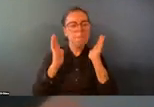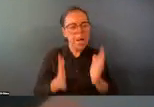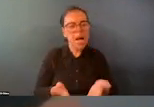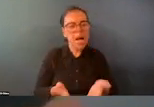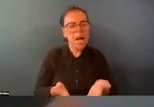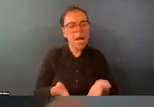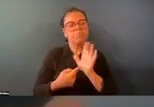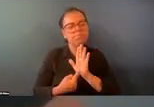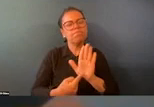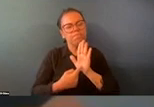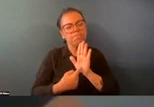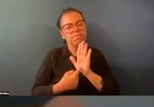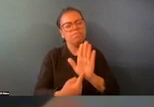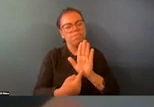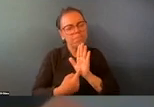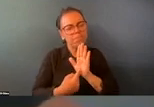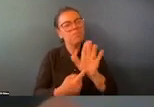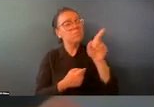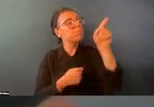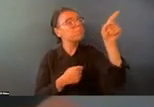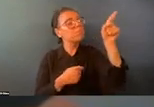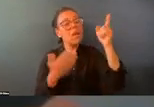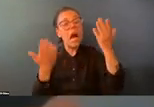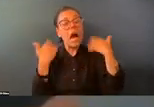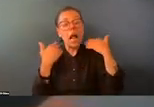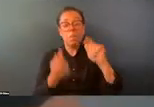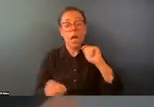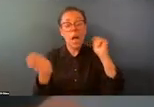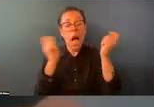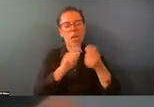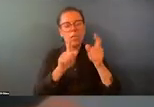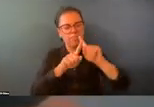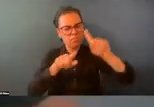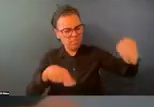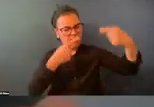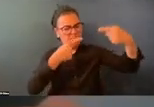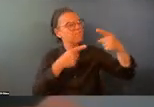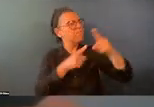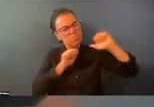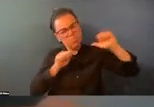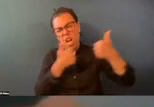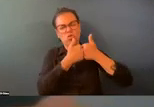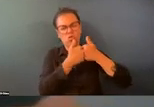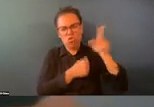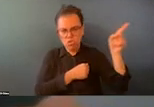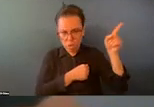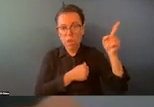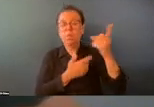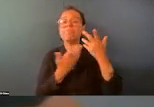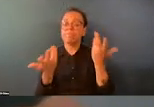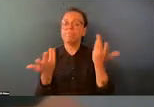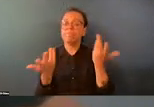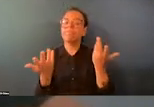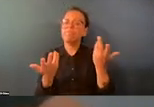participation in the international climate process and to ensure a prominent role for women in decision-making and climate action.